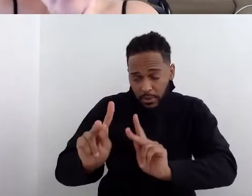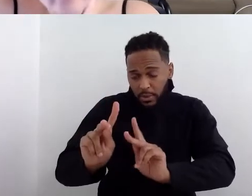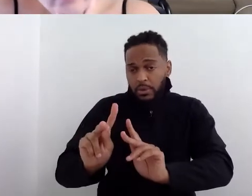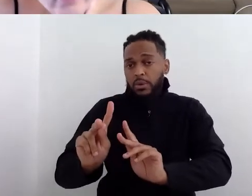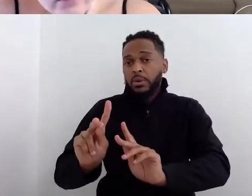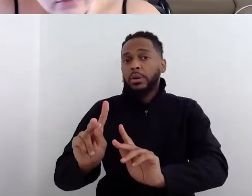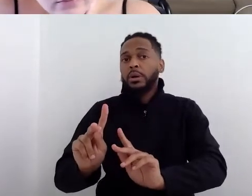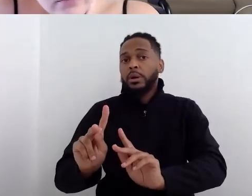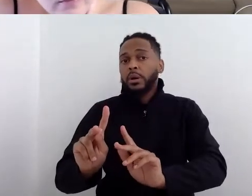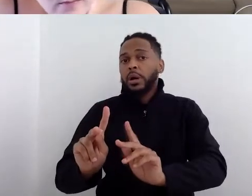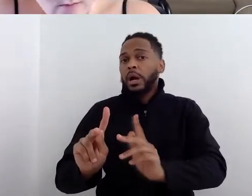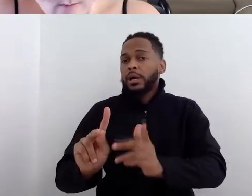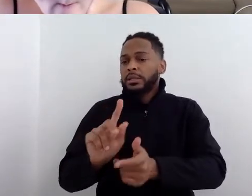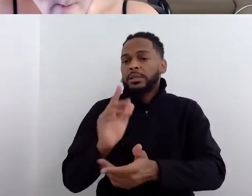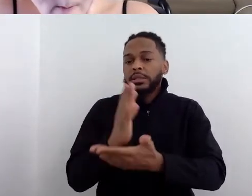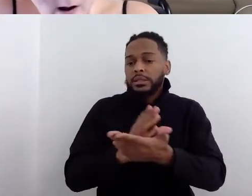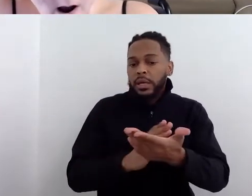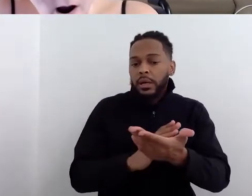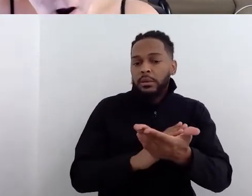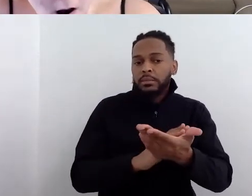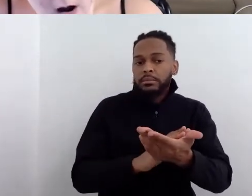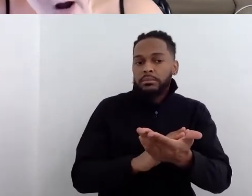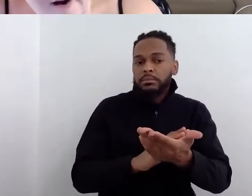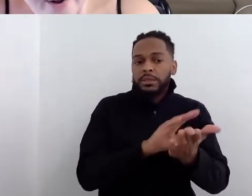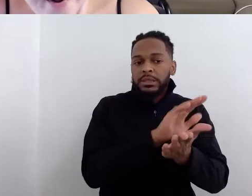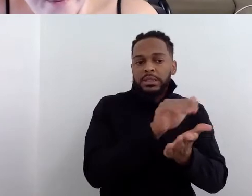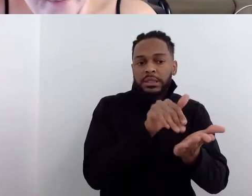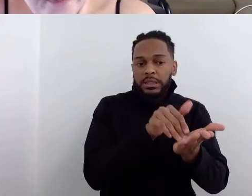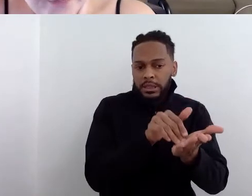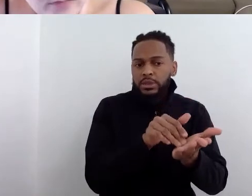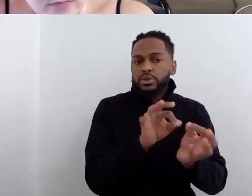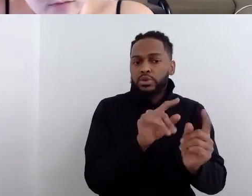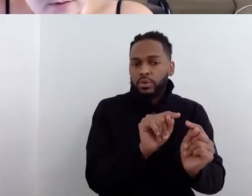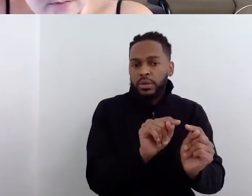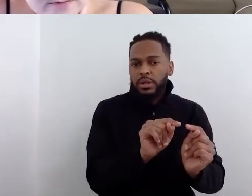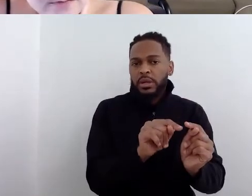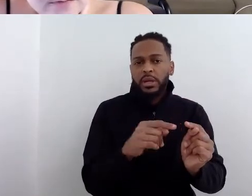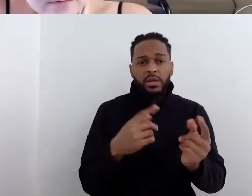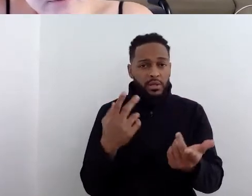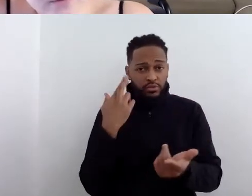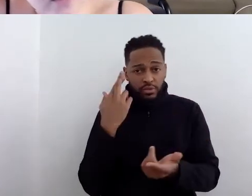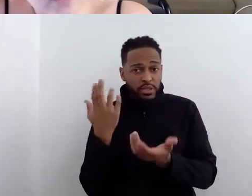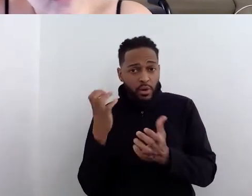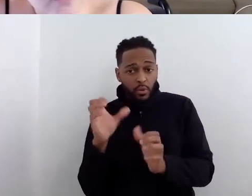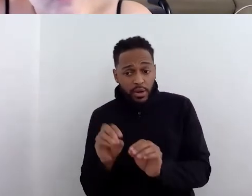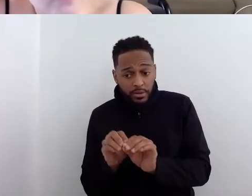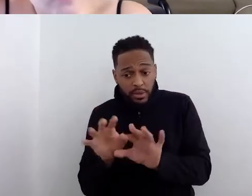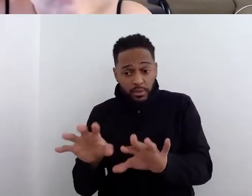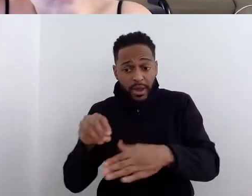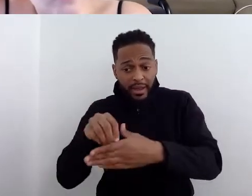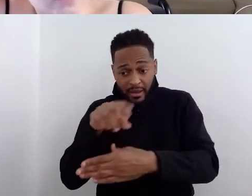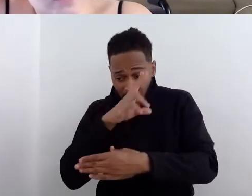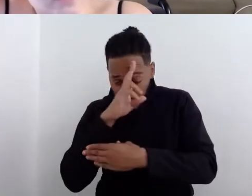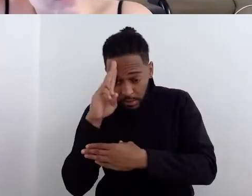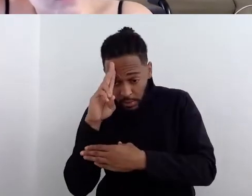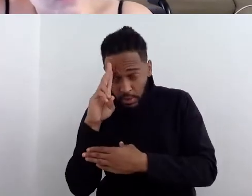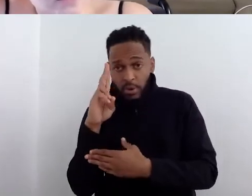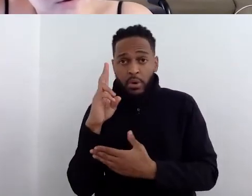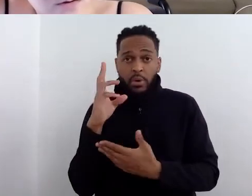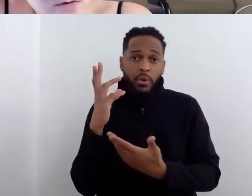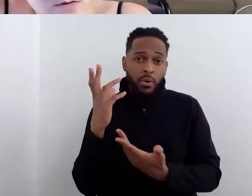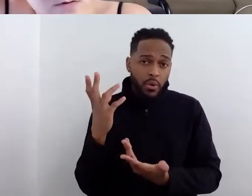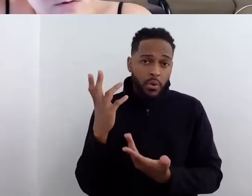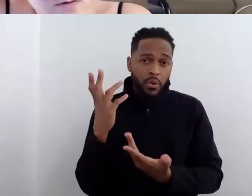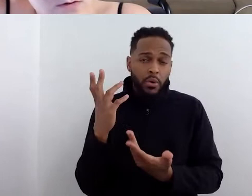settings are. Is it to avoid spread of COVID in hospitals? And the same on the